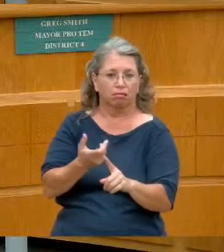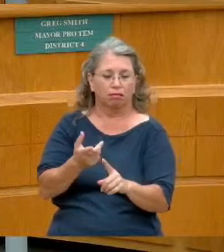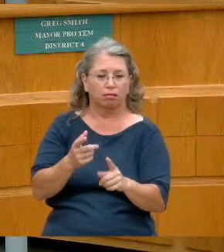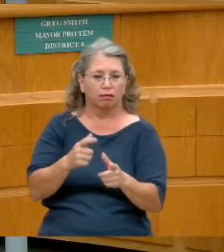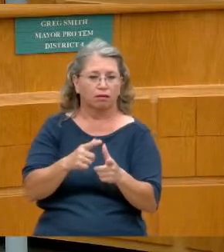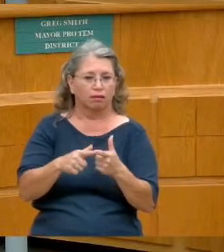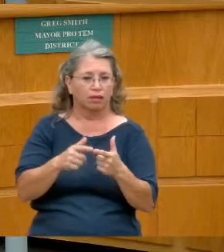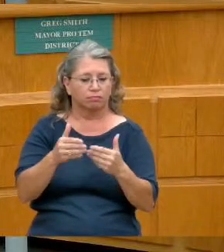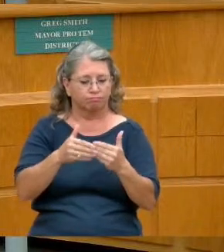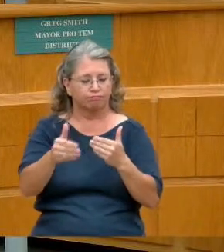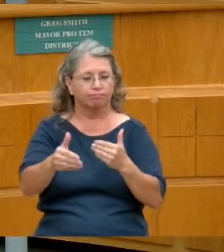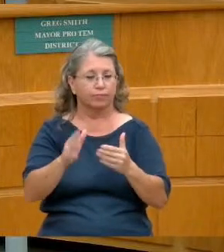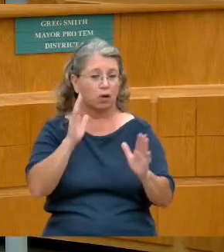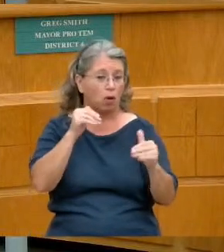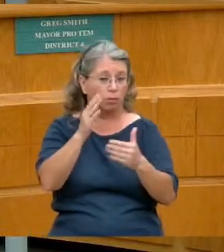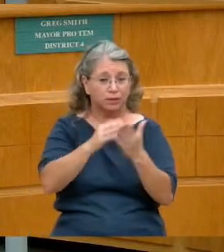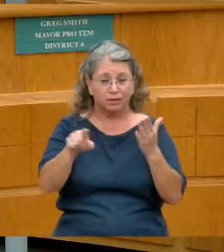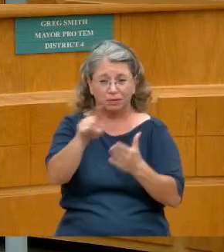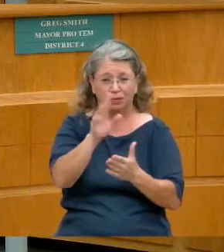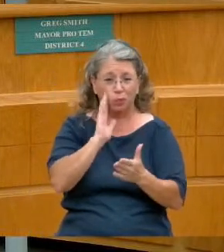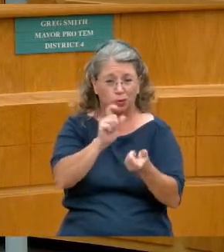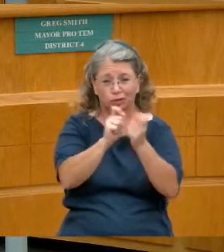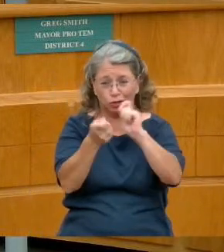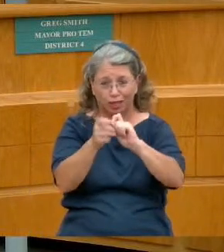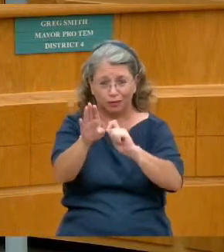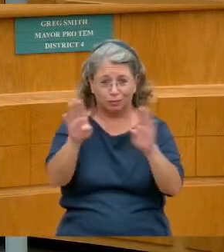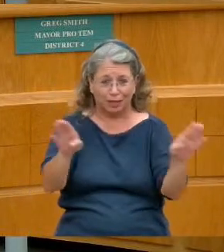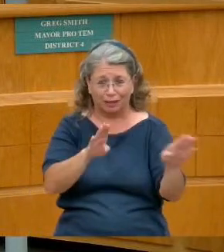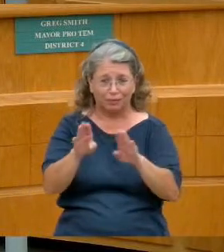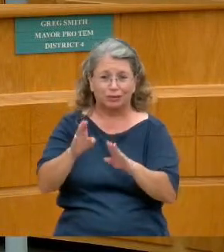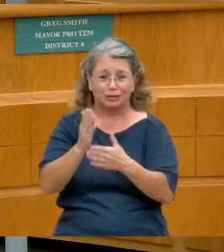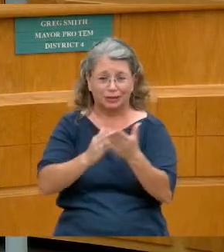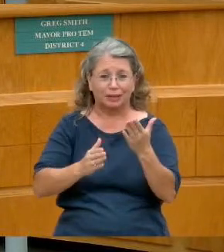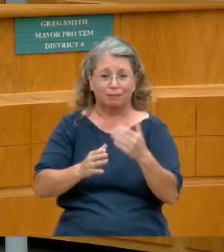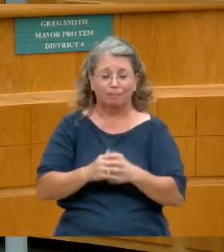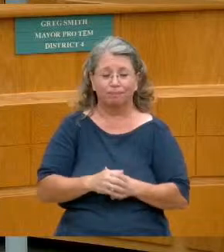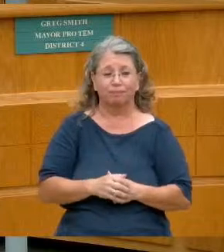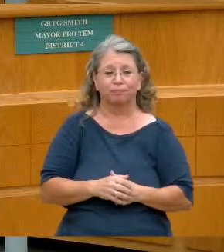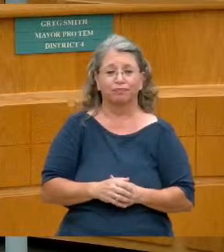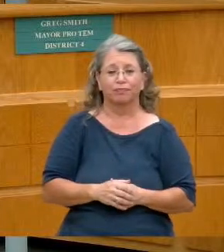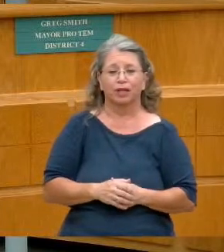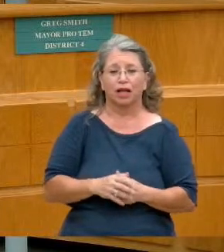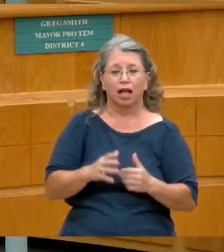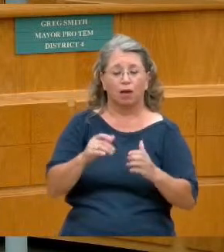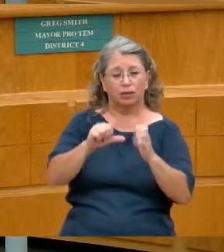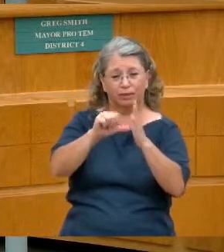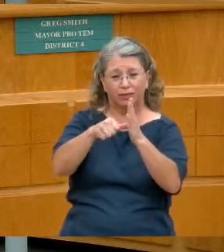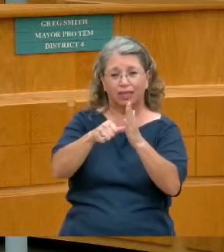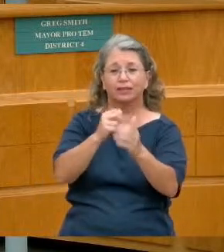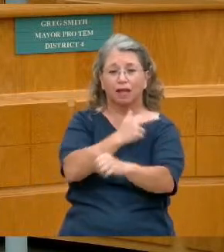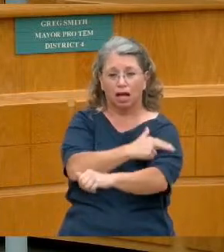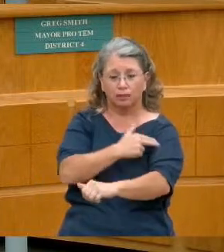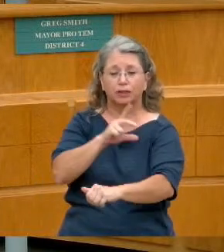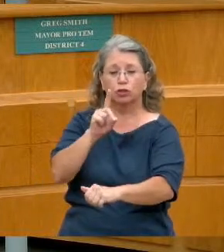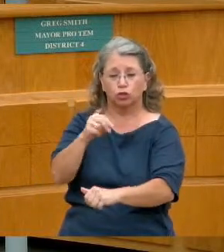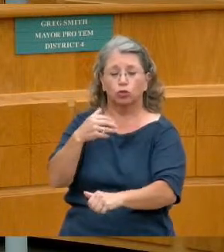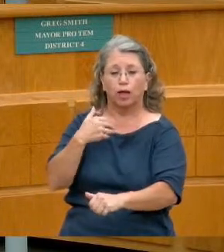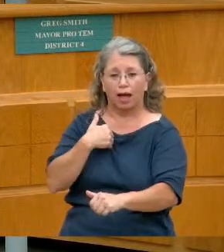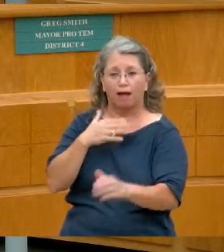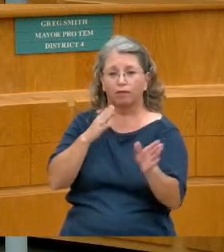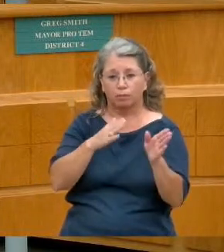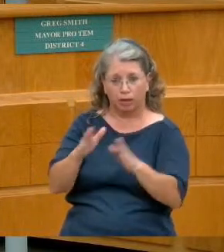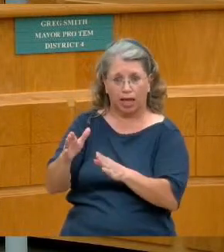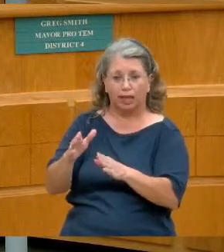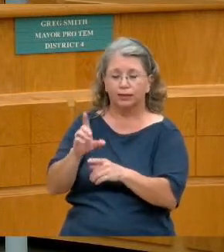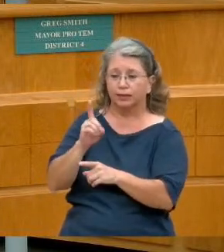of us will be changing that. I want to emphasize that the hospitals have surge plans in place, and Dr. Ram talked about